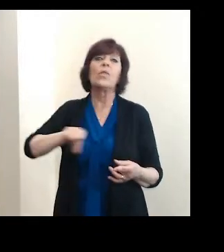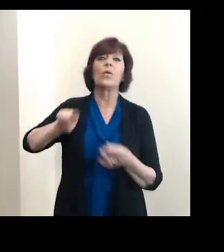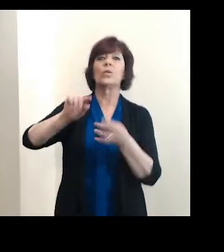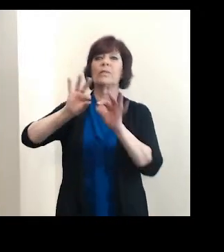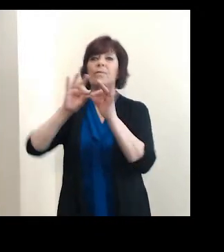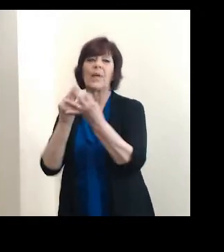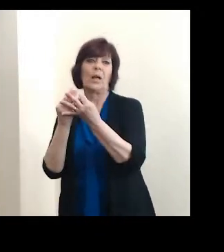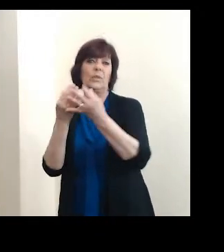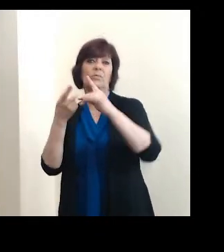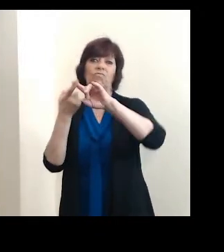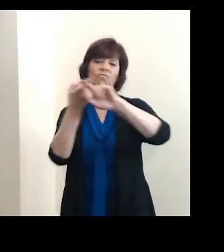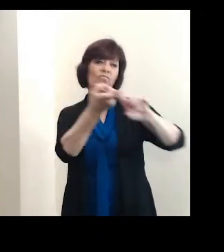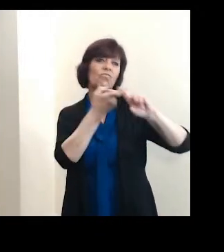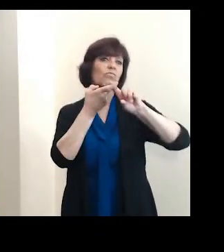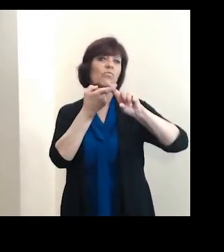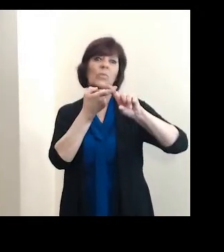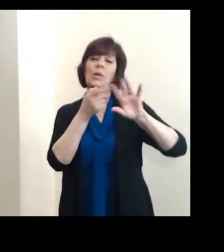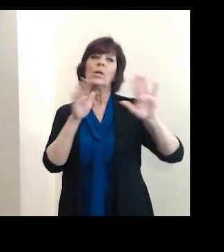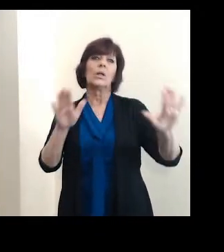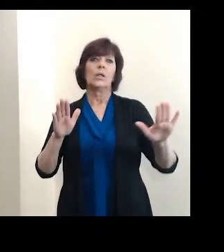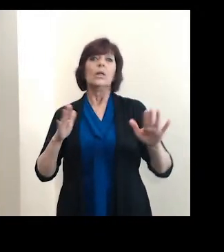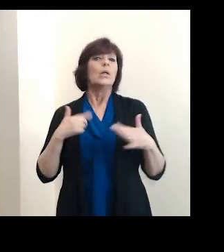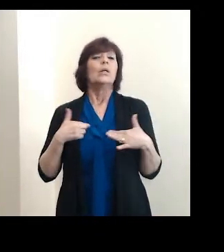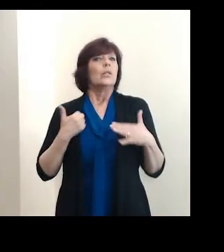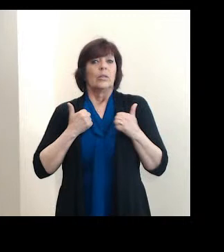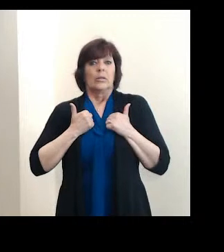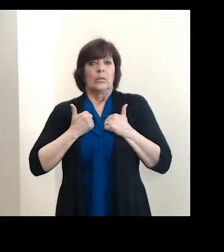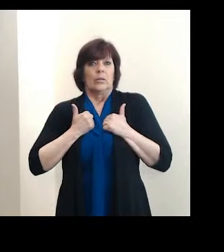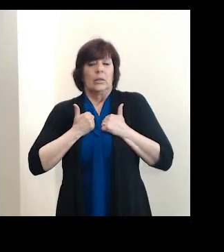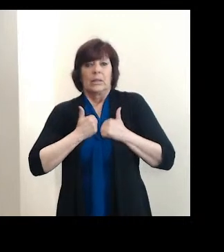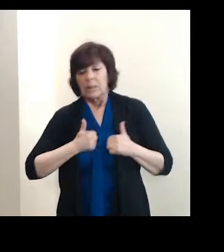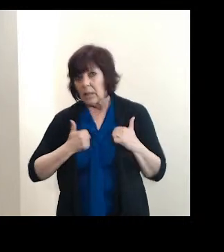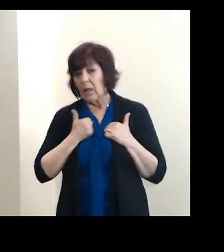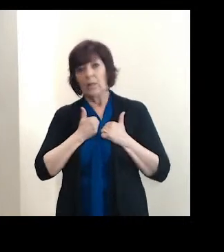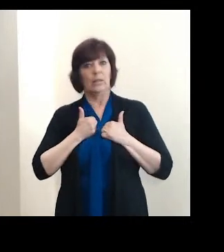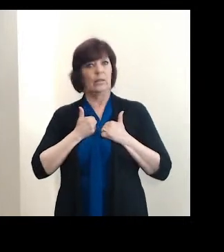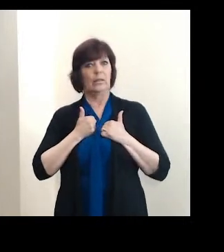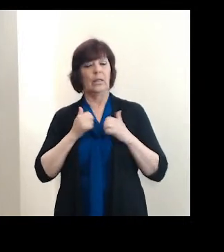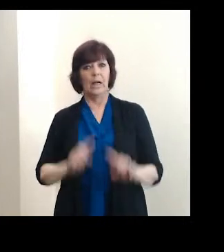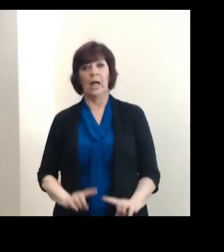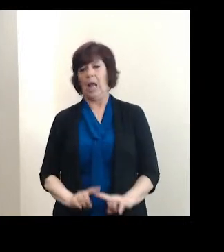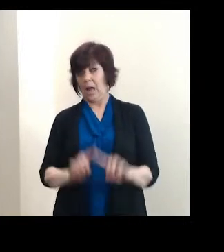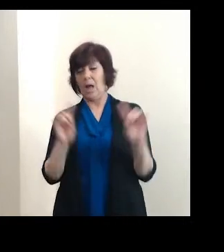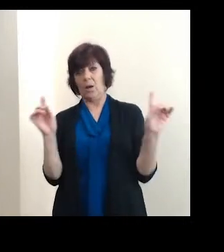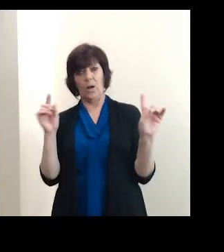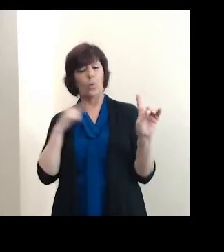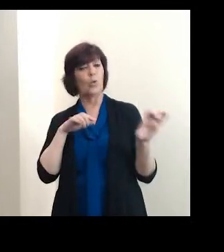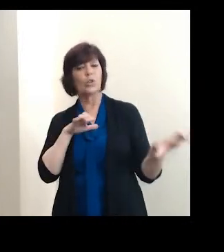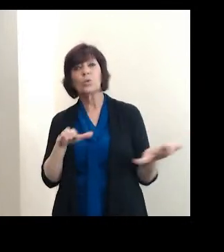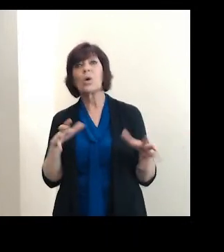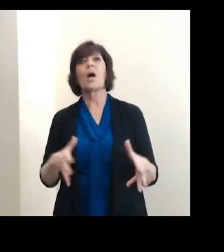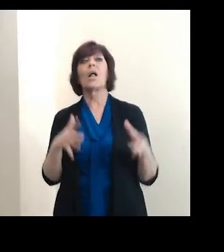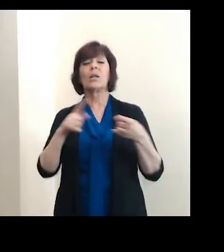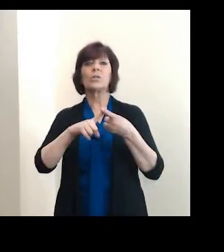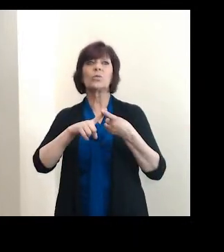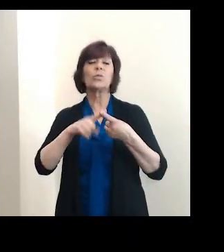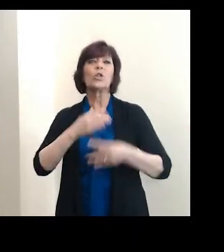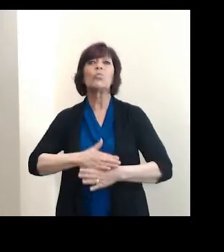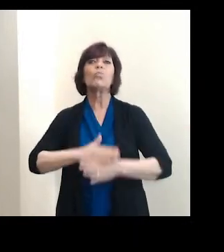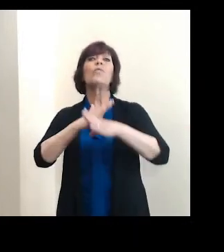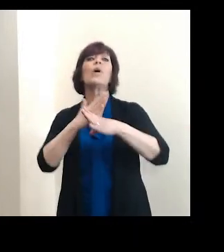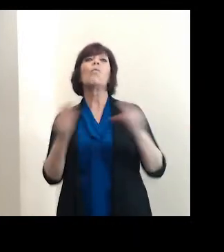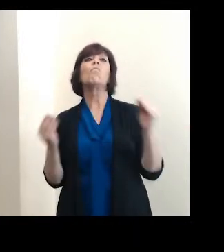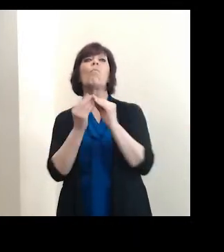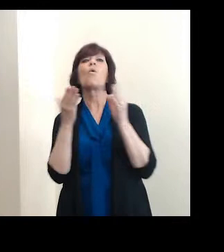friends of those who've lost their loved ones. We're really sorry. And however, we're doing a lot to prevent future